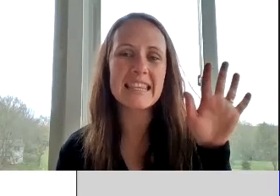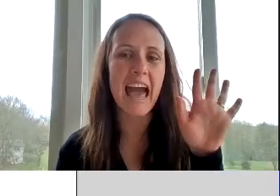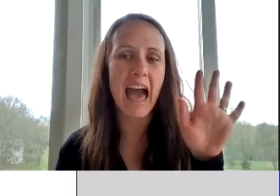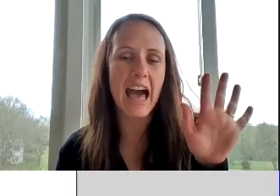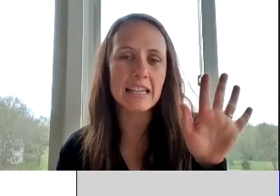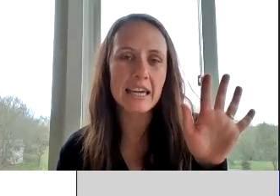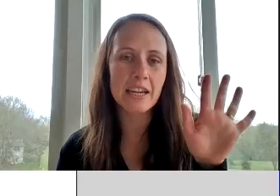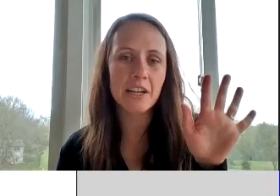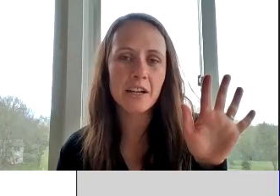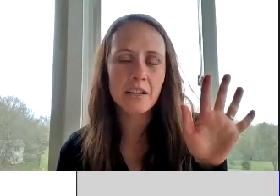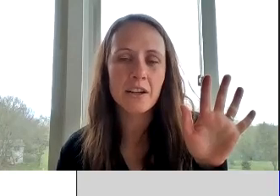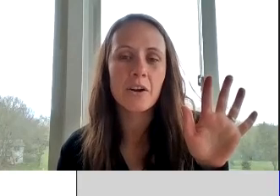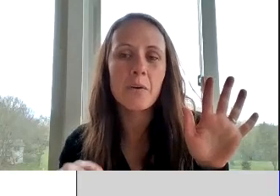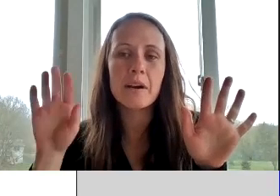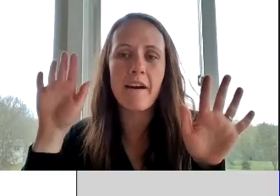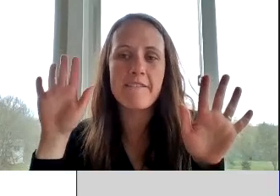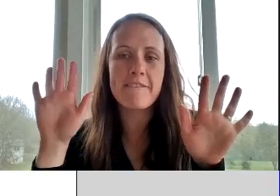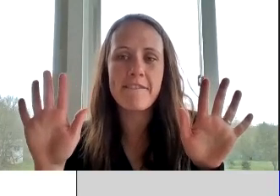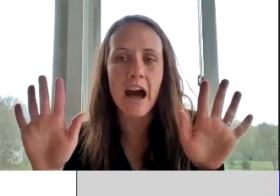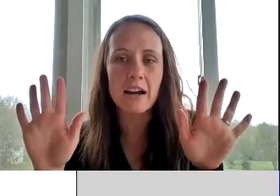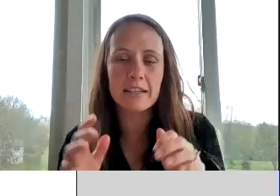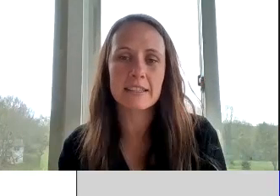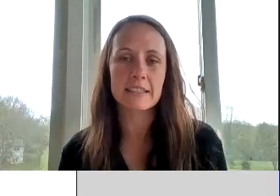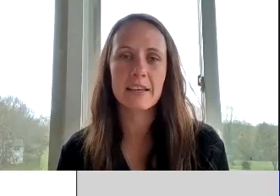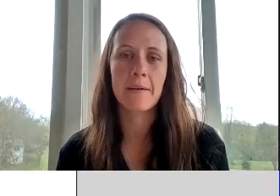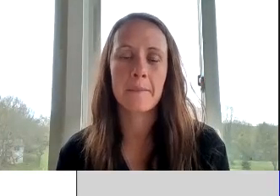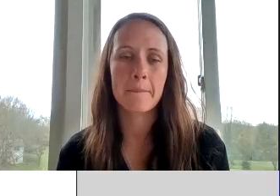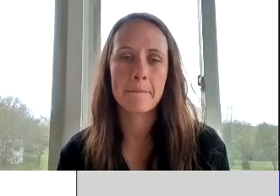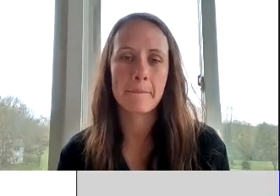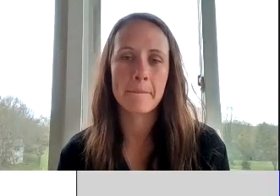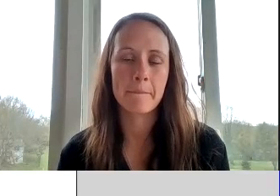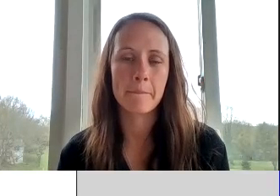Is it the alligator or the fox?